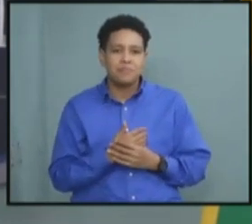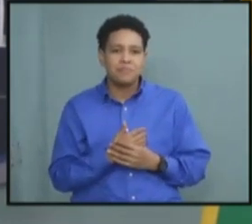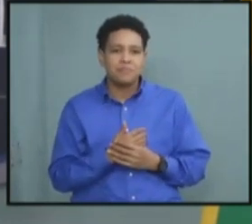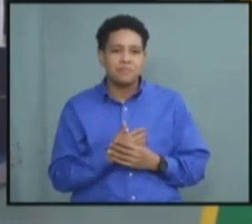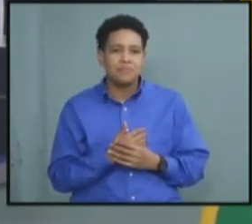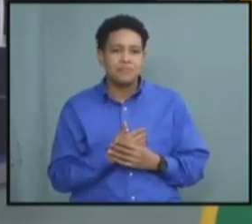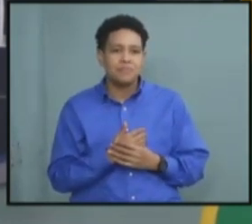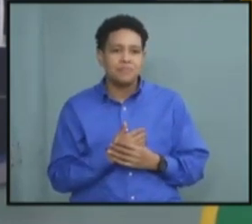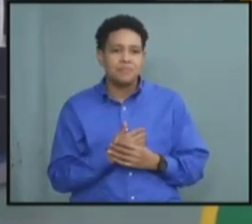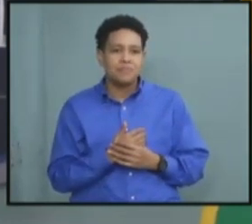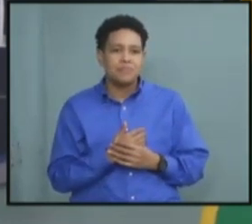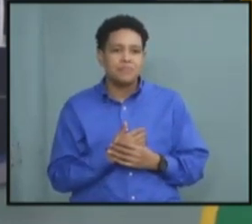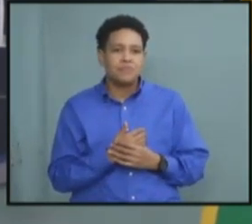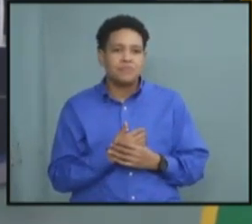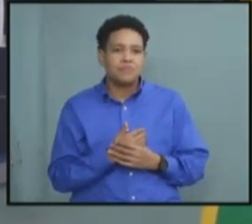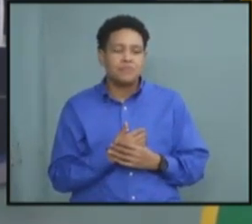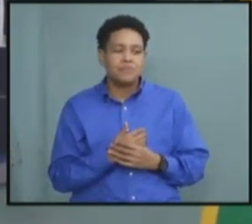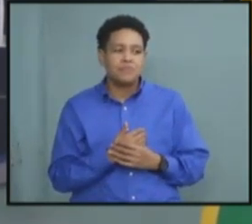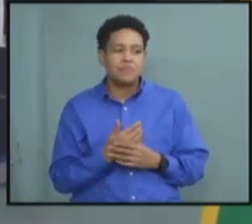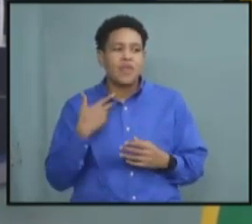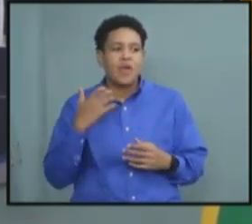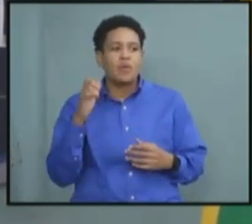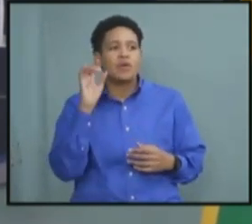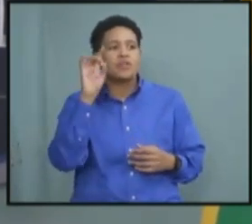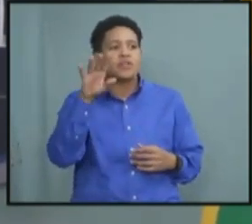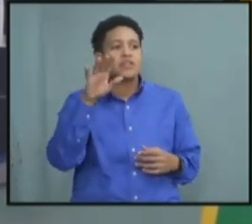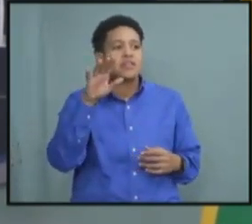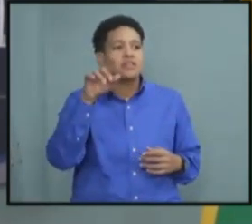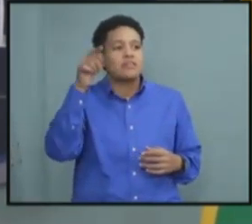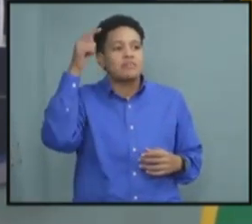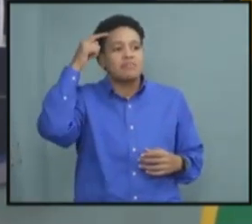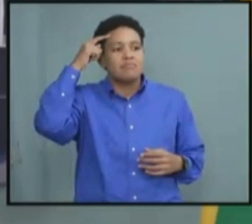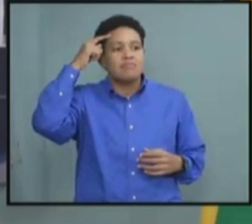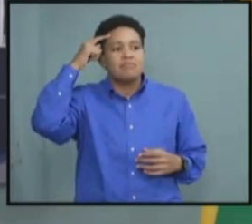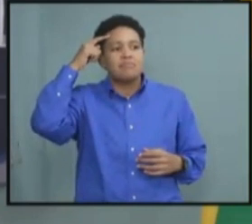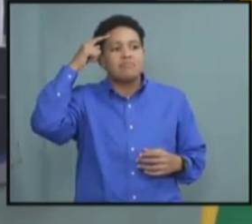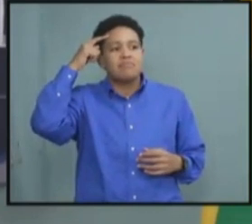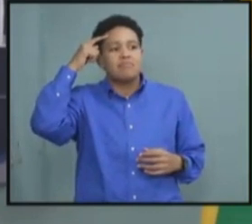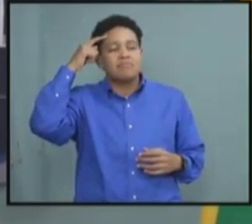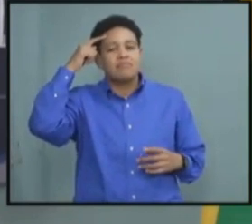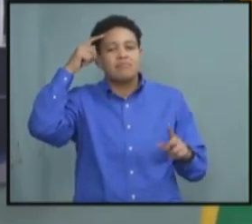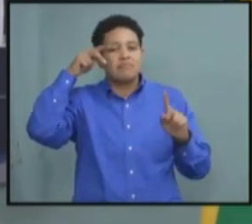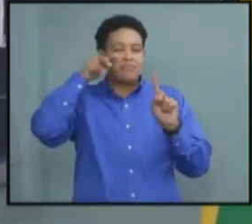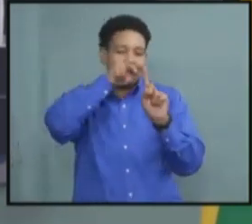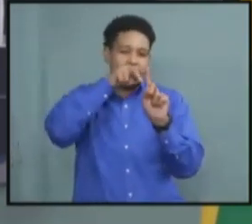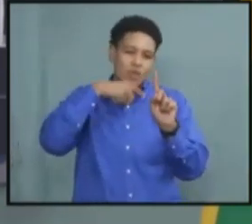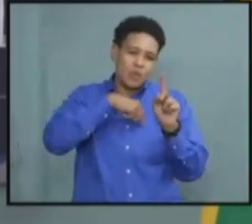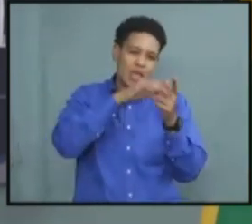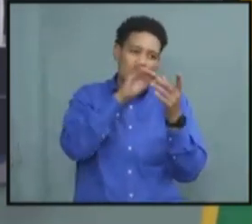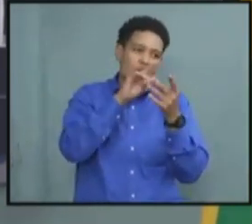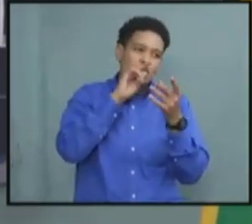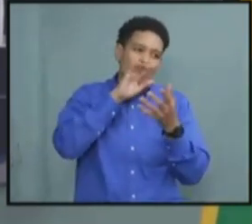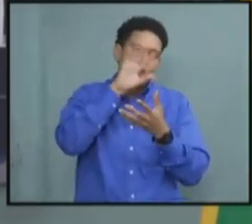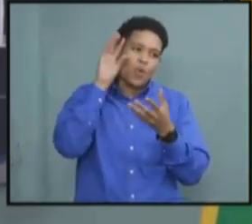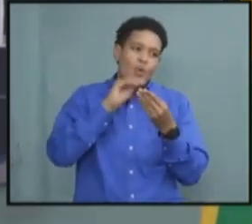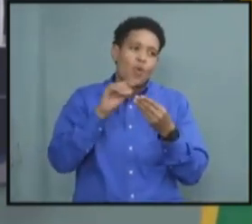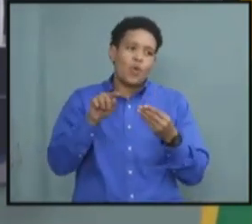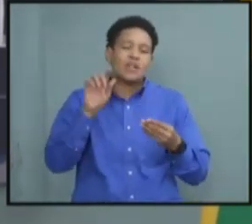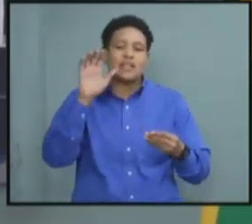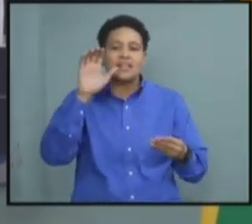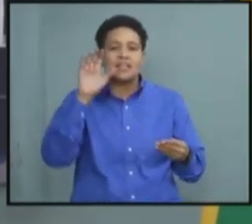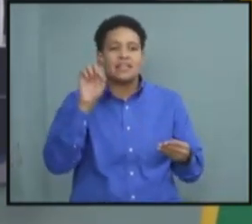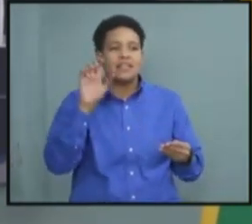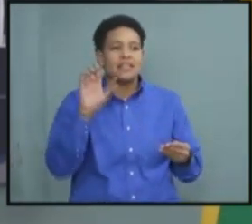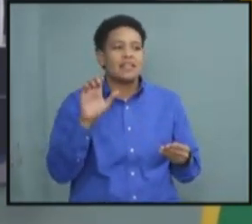just want to cast this in a background, where we are talking in this whole exercise of the